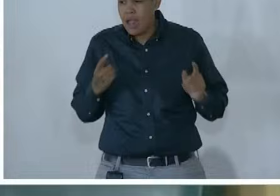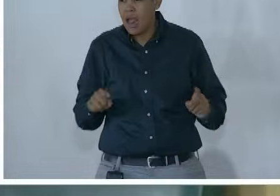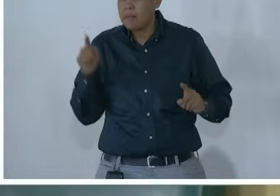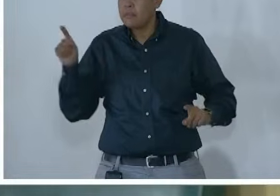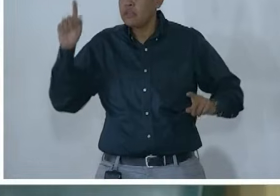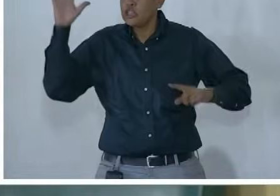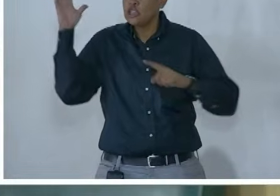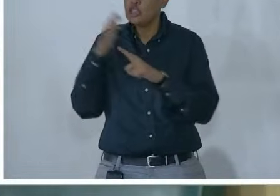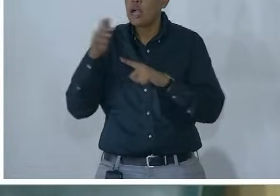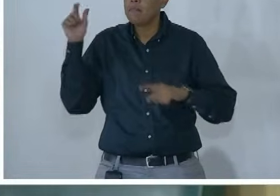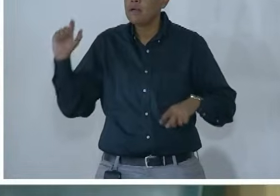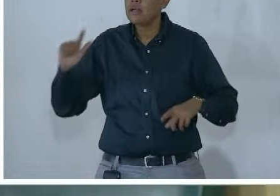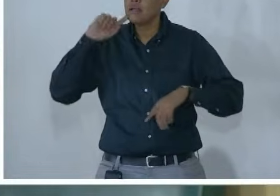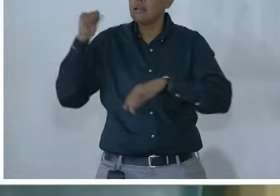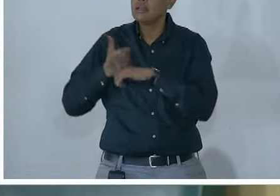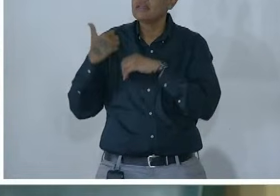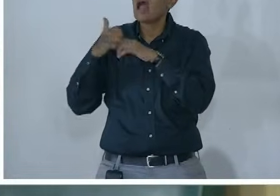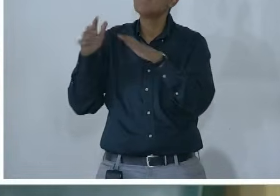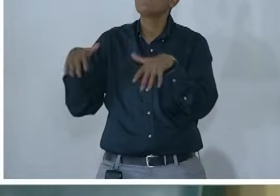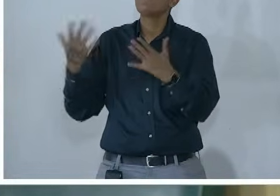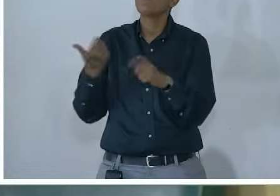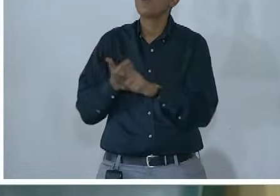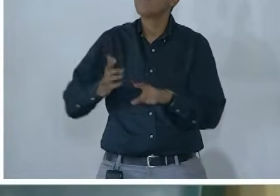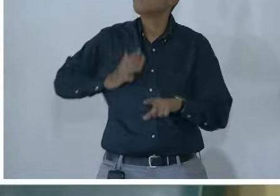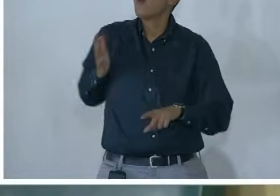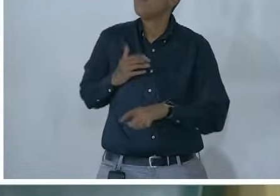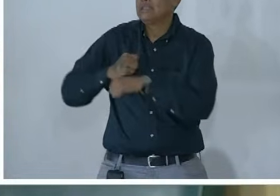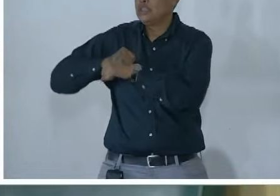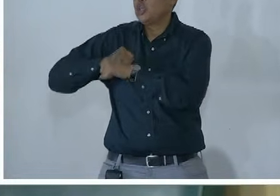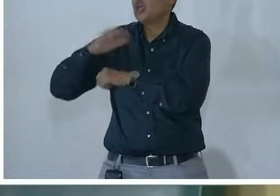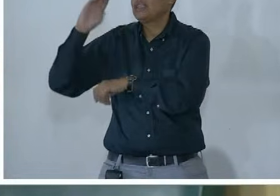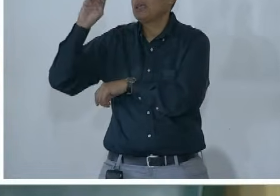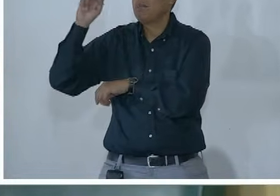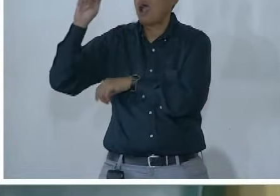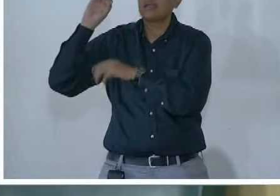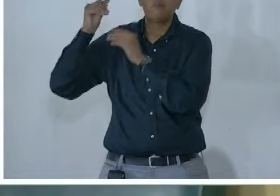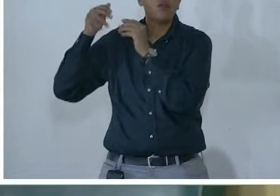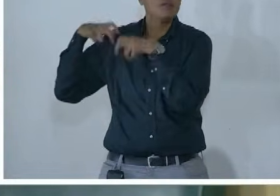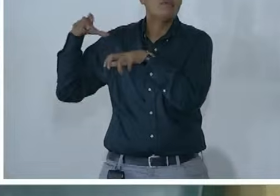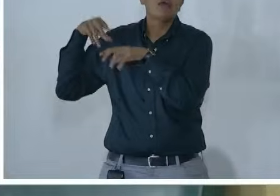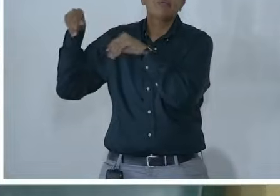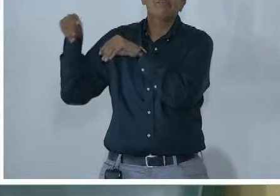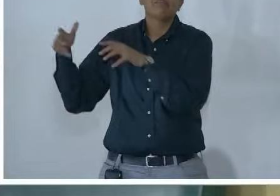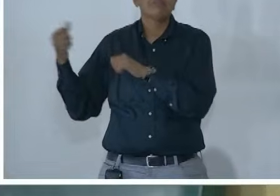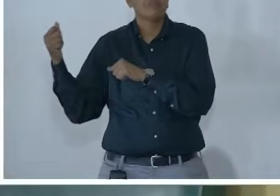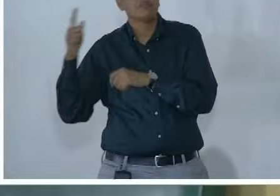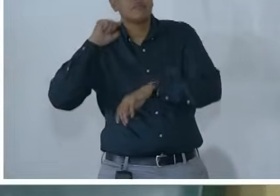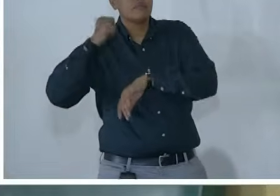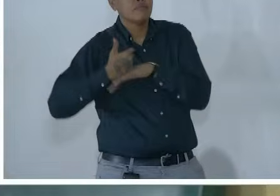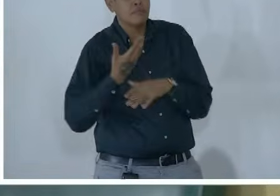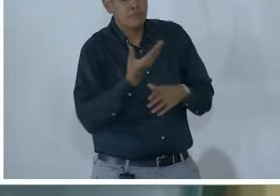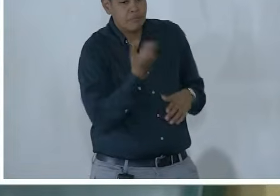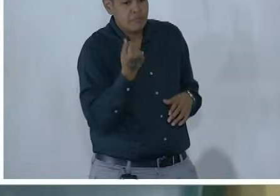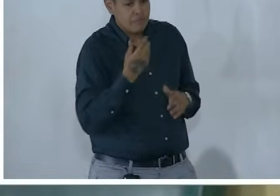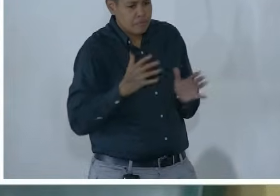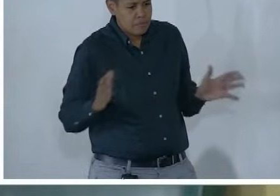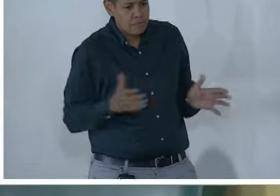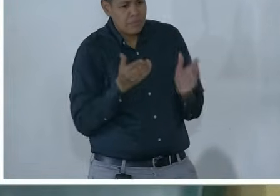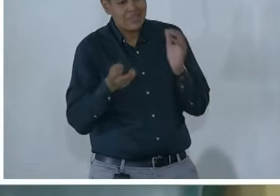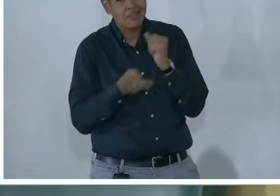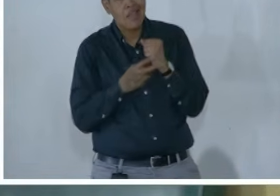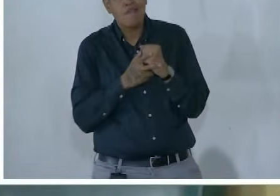he championed the establishment of a formal securities market to mobilize domestic savings